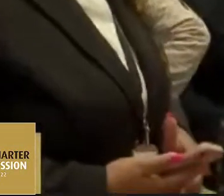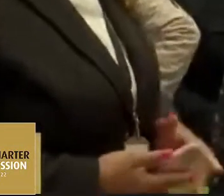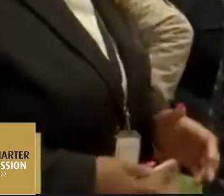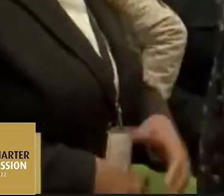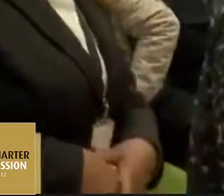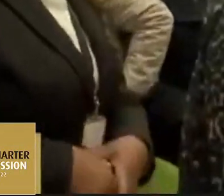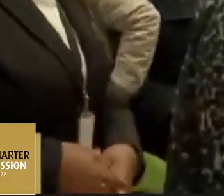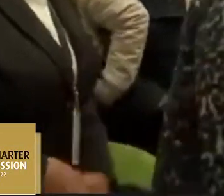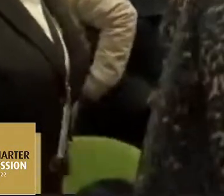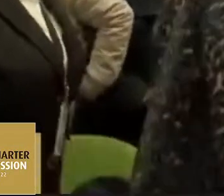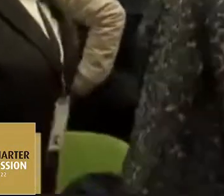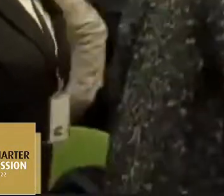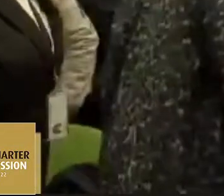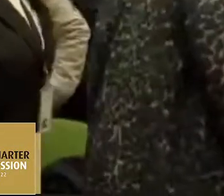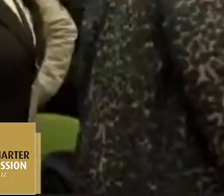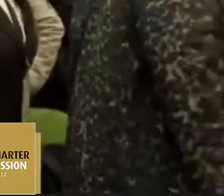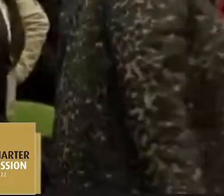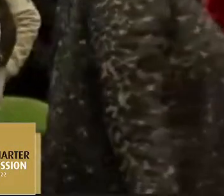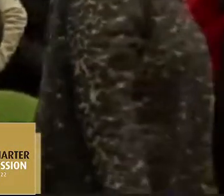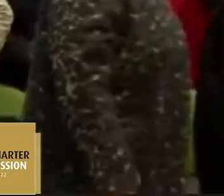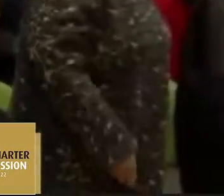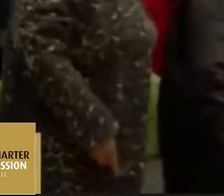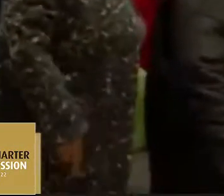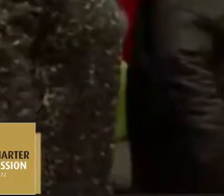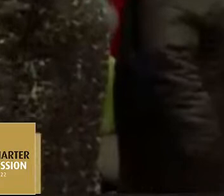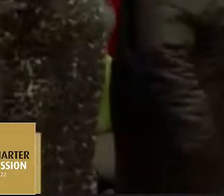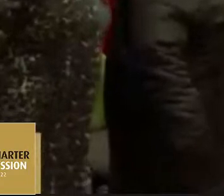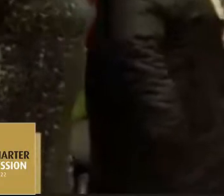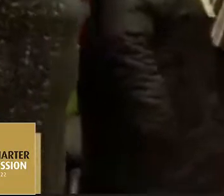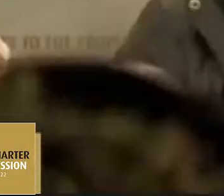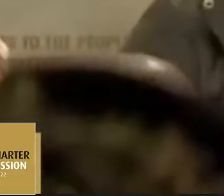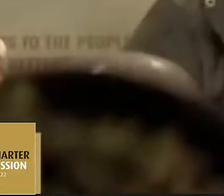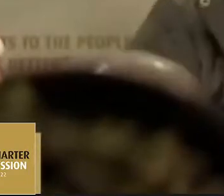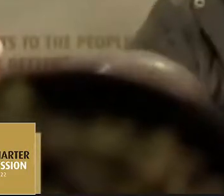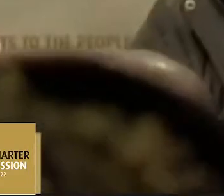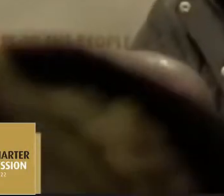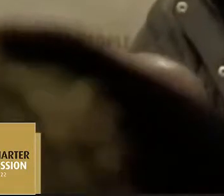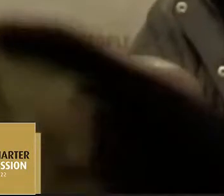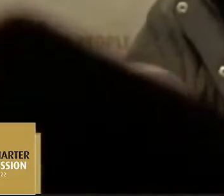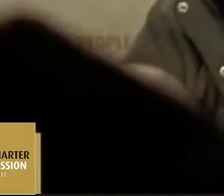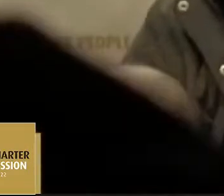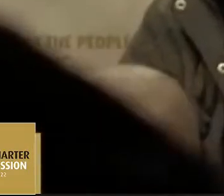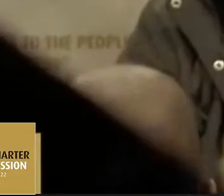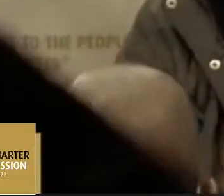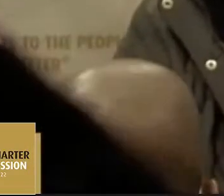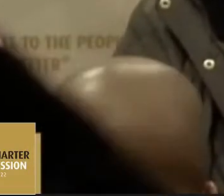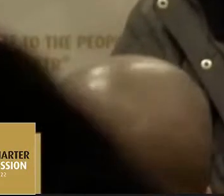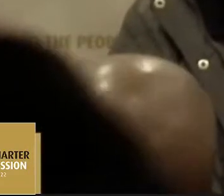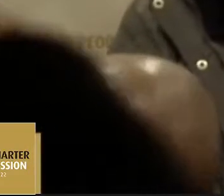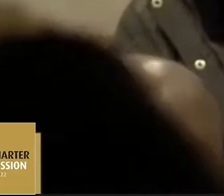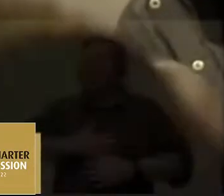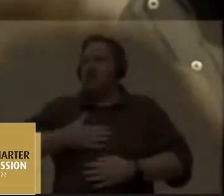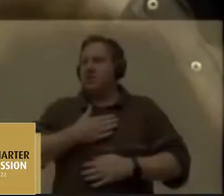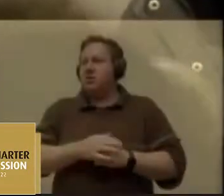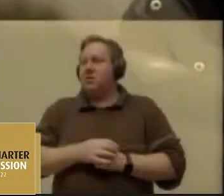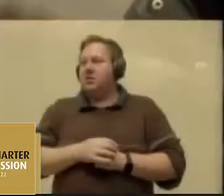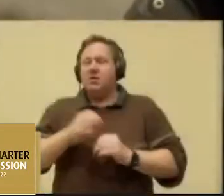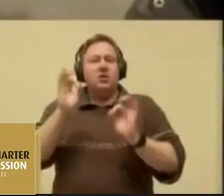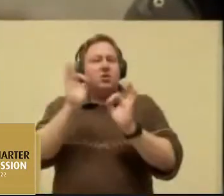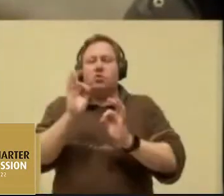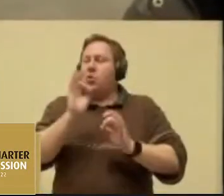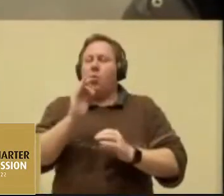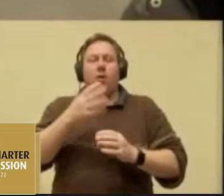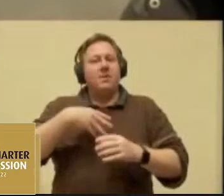to everyone that we have not mentioned know that we appreciate you and no one must live